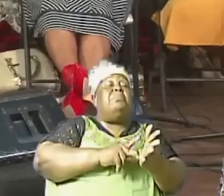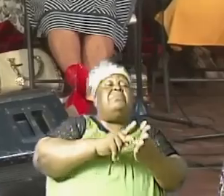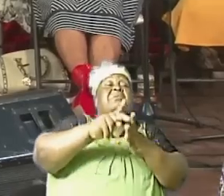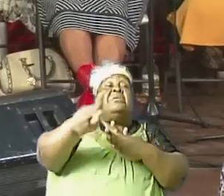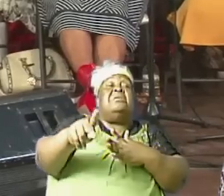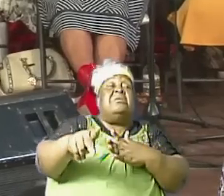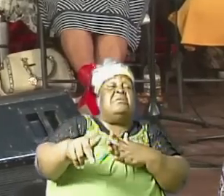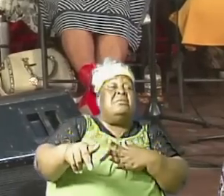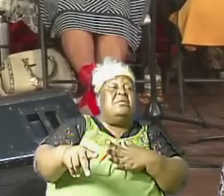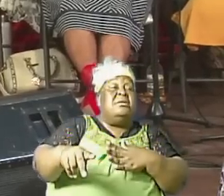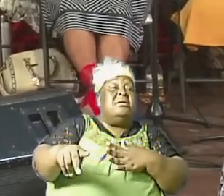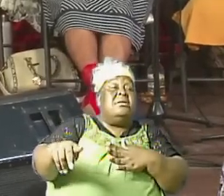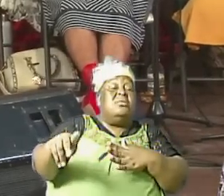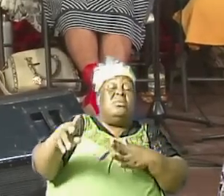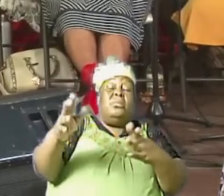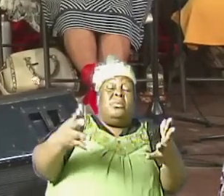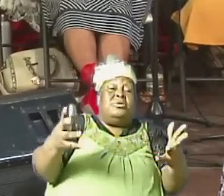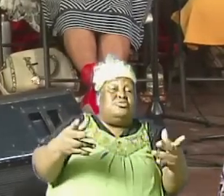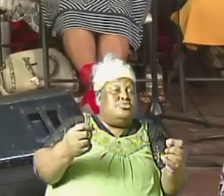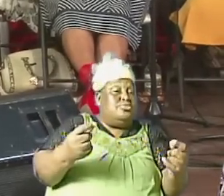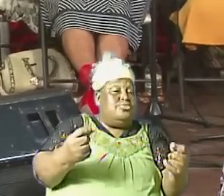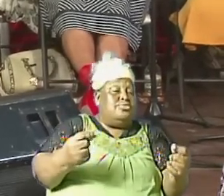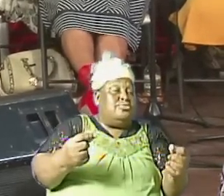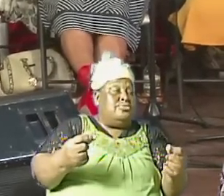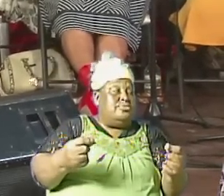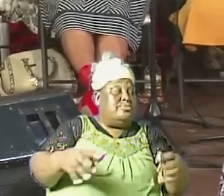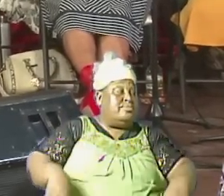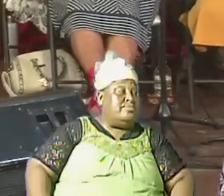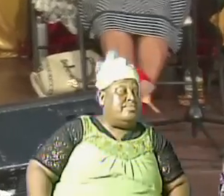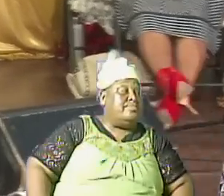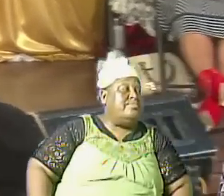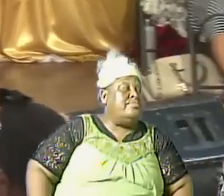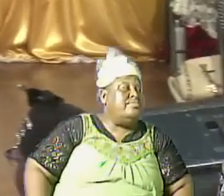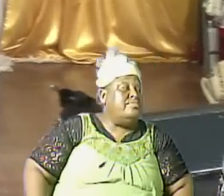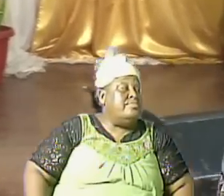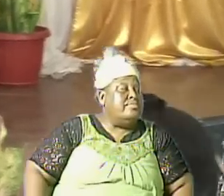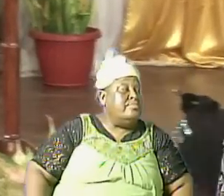represents his permanent commitment.